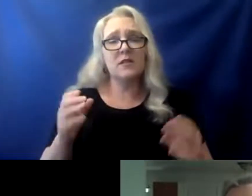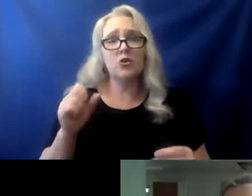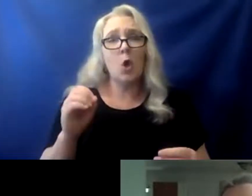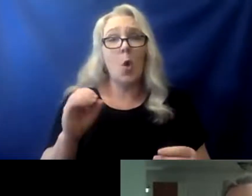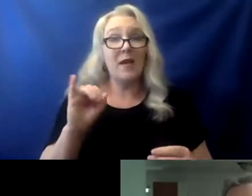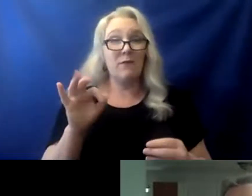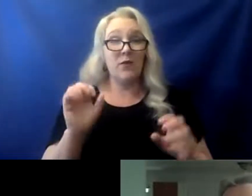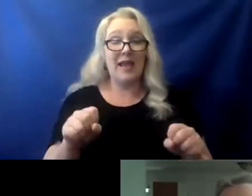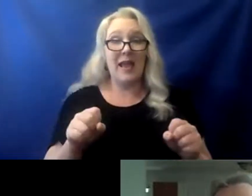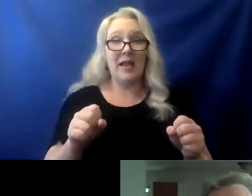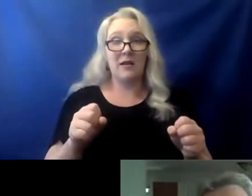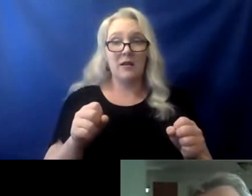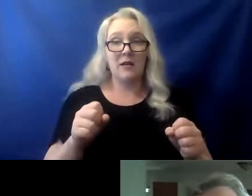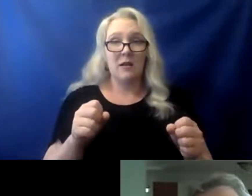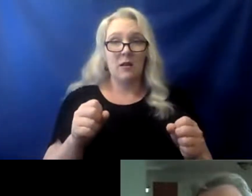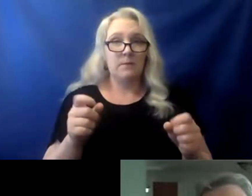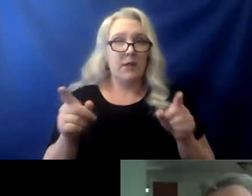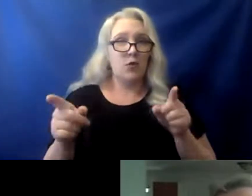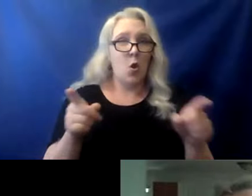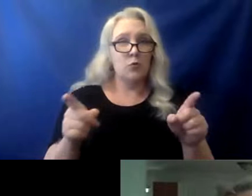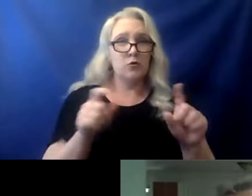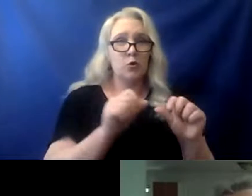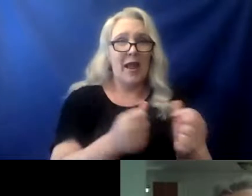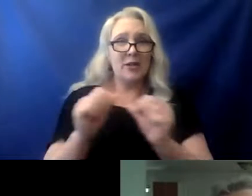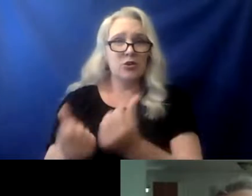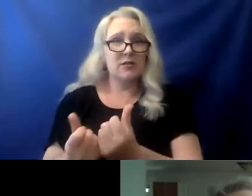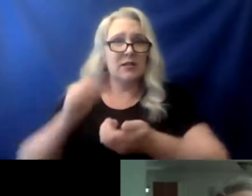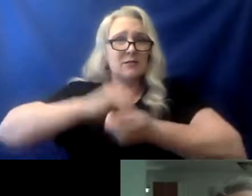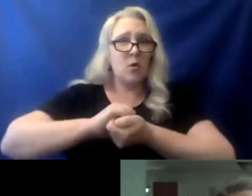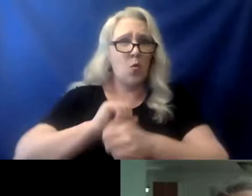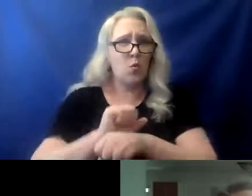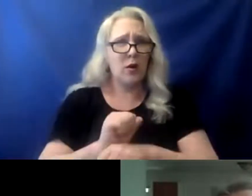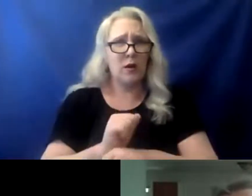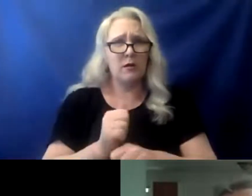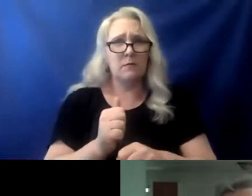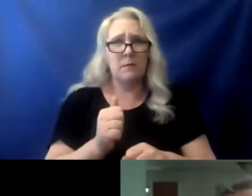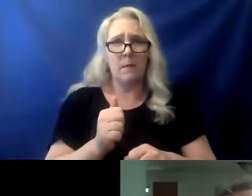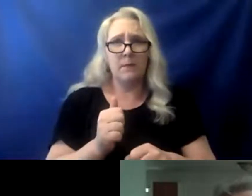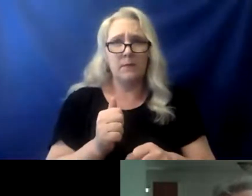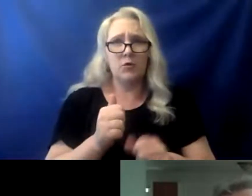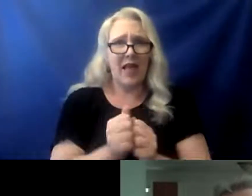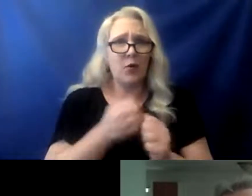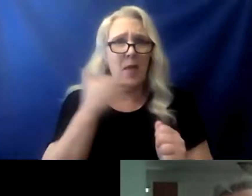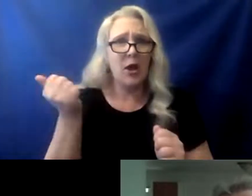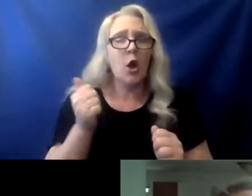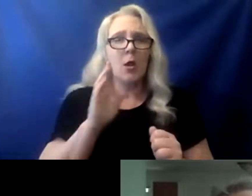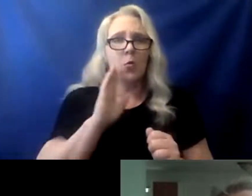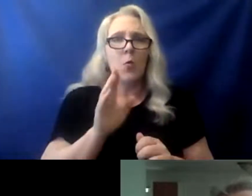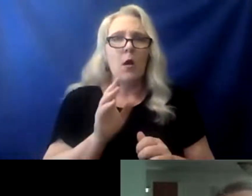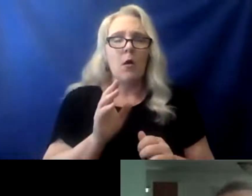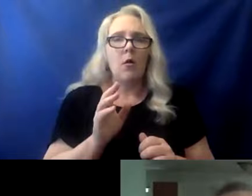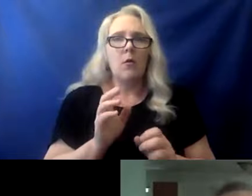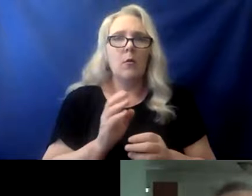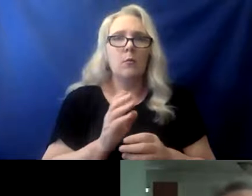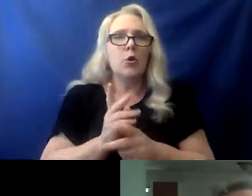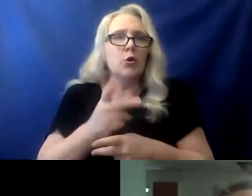strategy where those two agencies are kind of locked at the hip, I think it's going to produce bigger ideas that are going to work better.